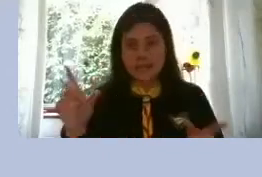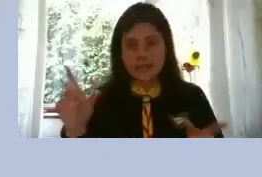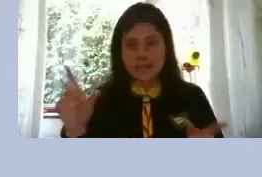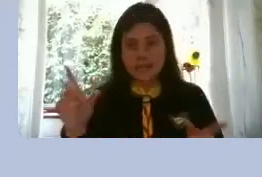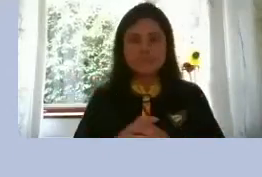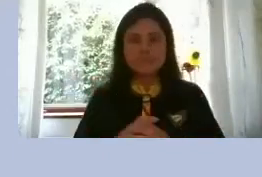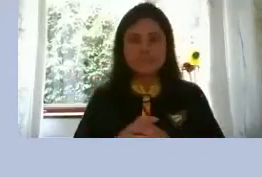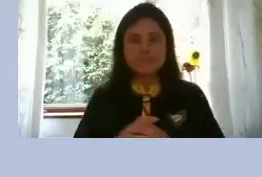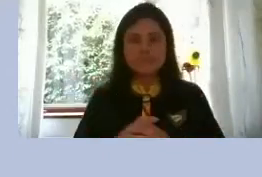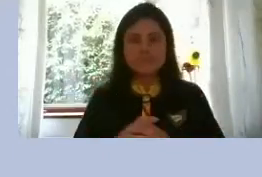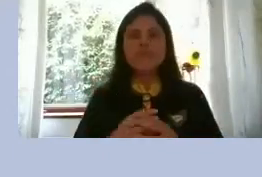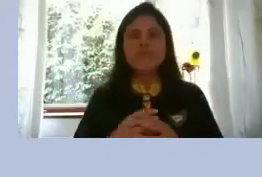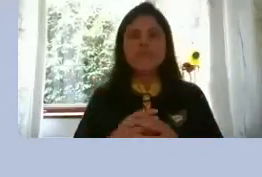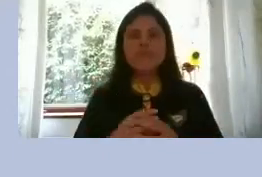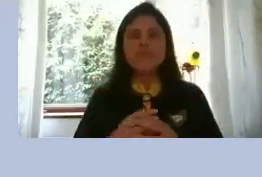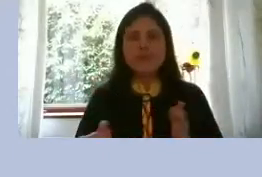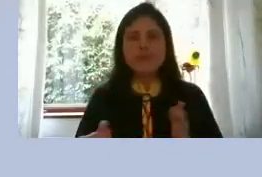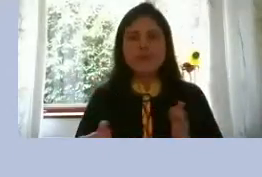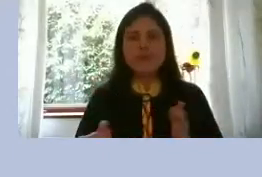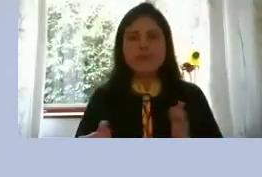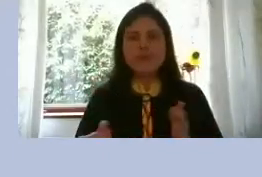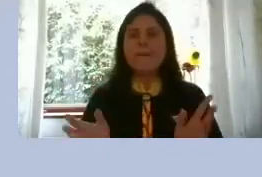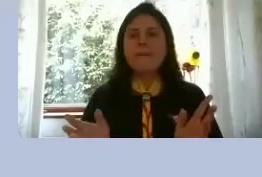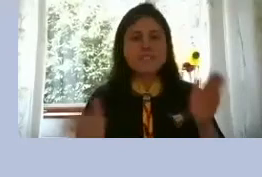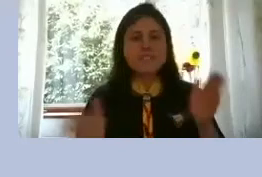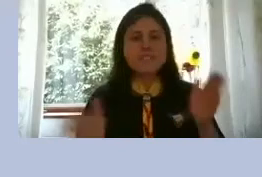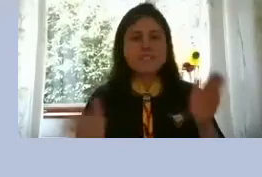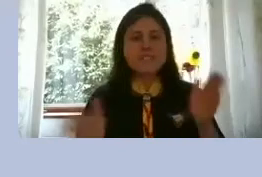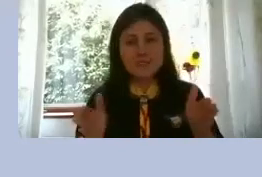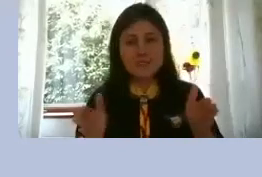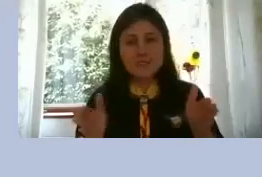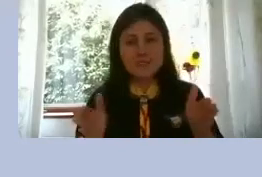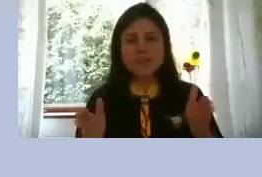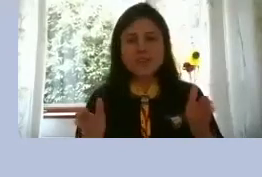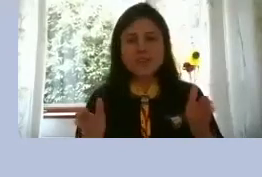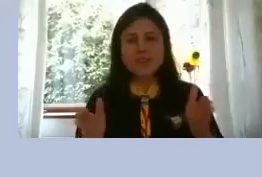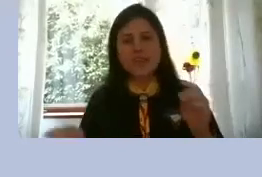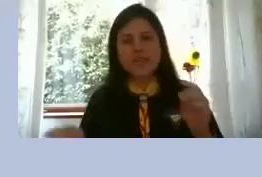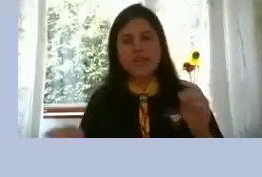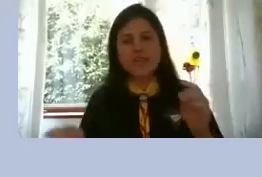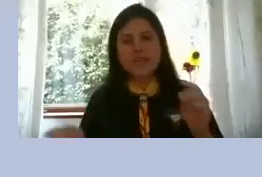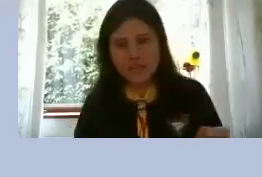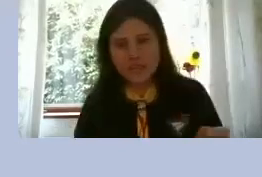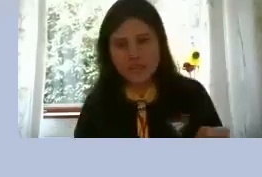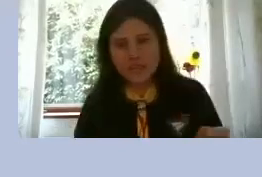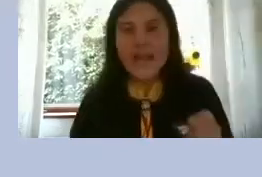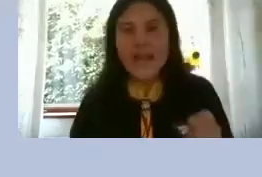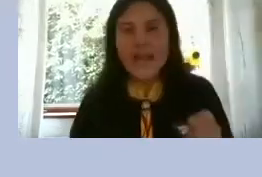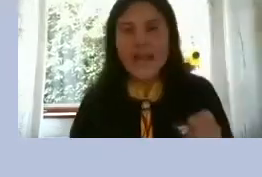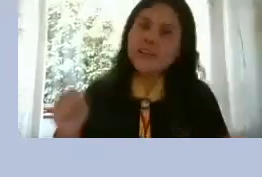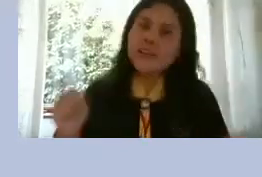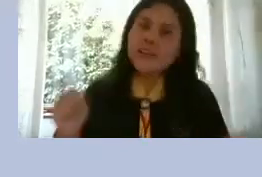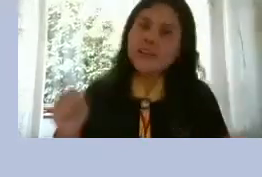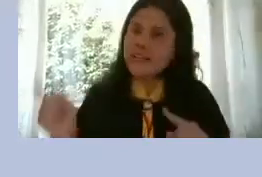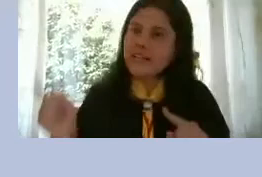colors for the rainbow song. It's just a shorter version where you just learn the colors. And